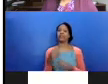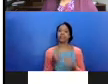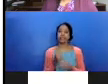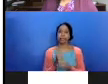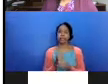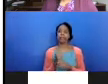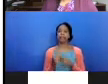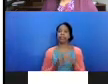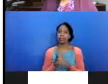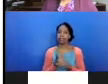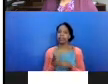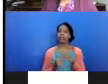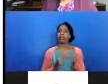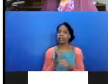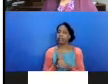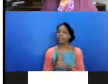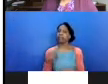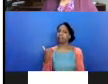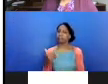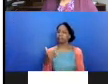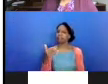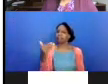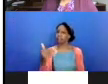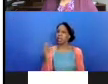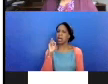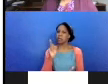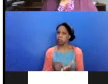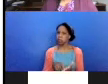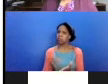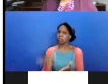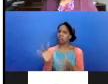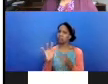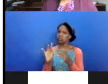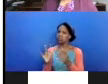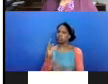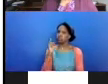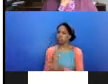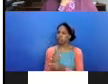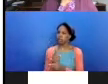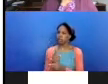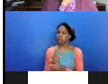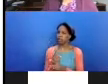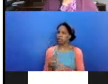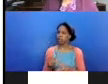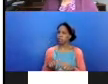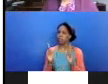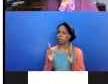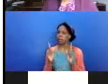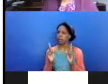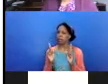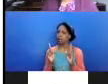one story that's important in the work. There's many different stories with the men that I need to be able to pull into the conversations to actually